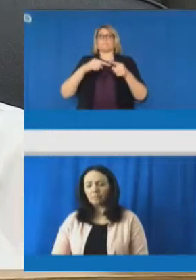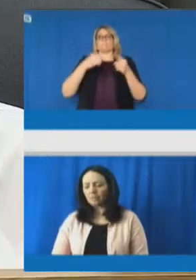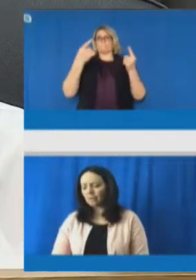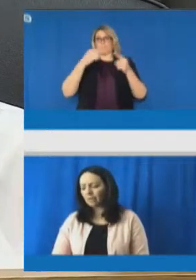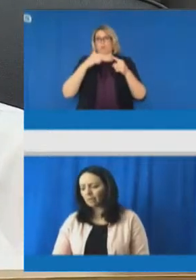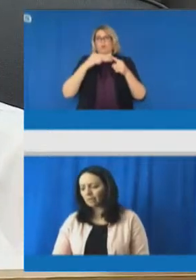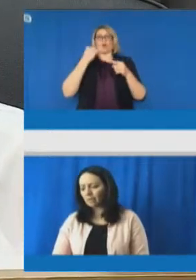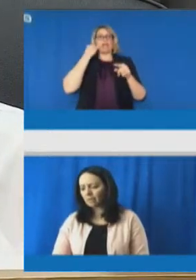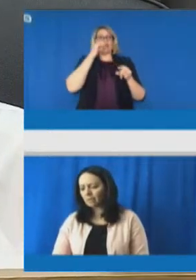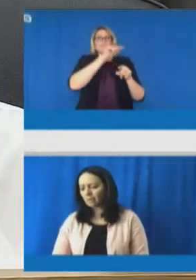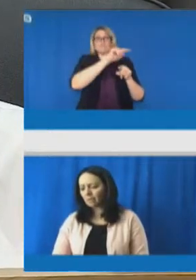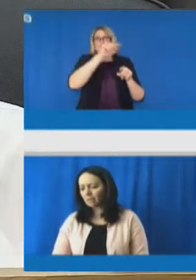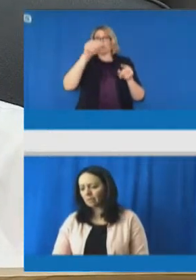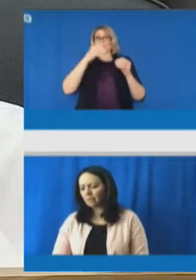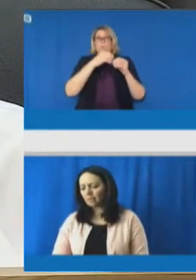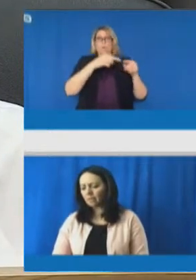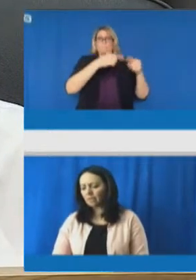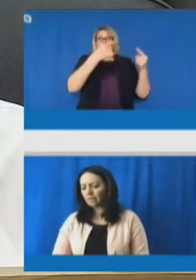going to be based on data